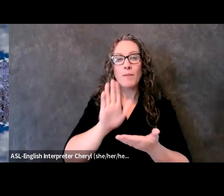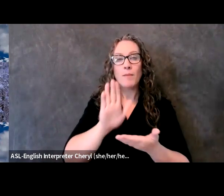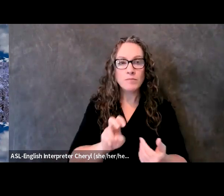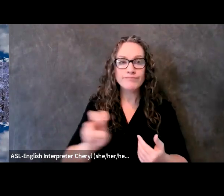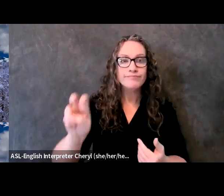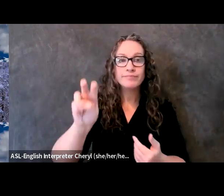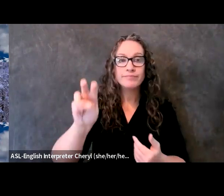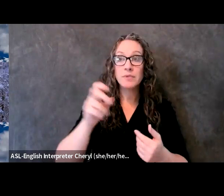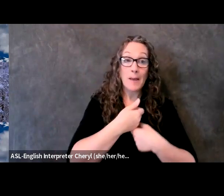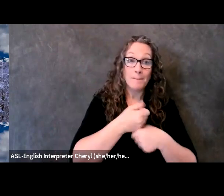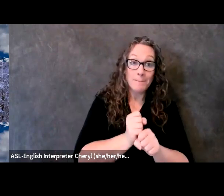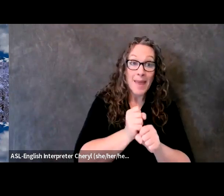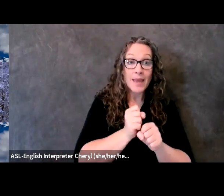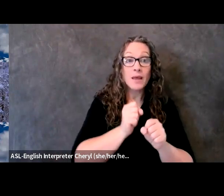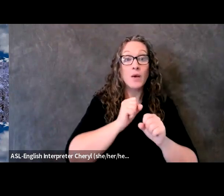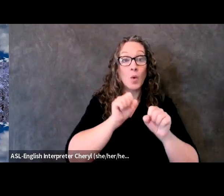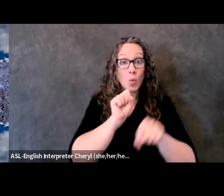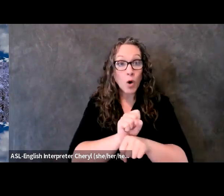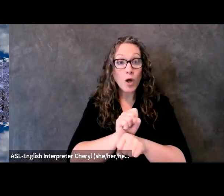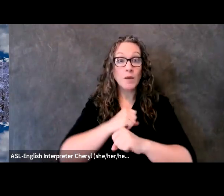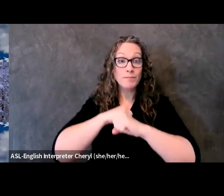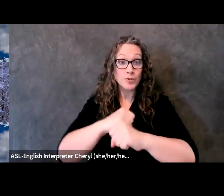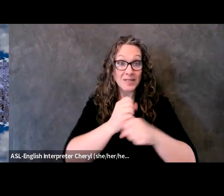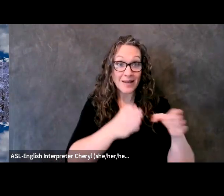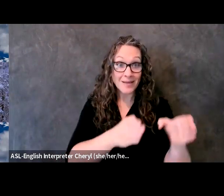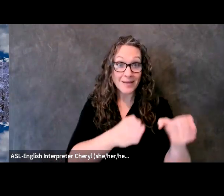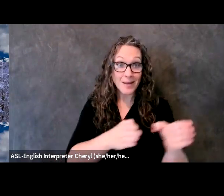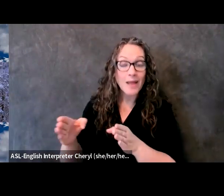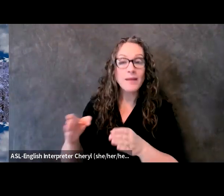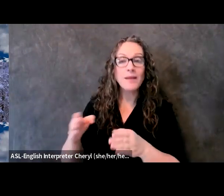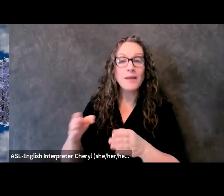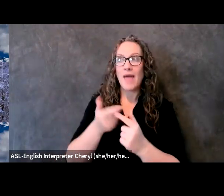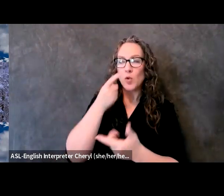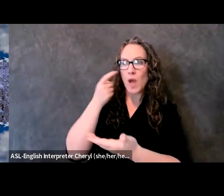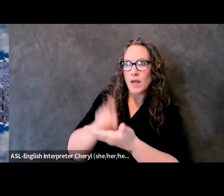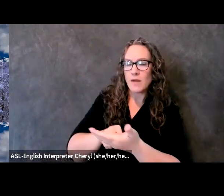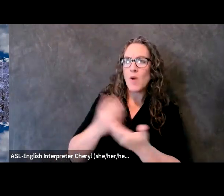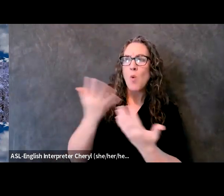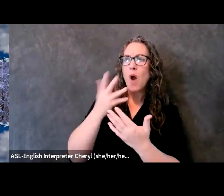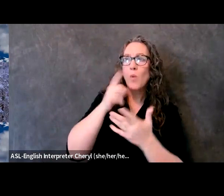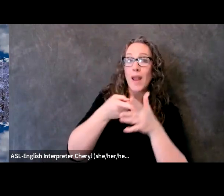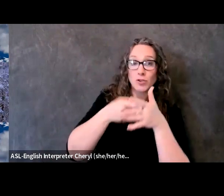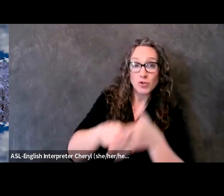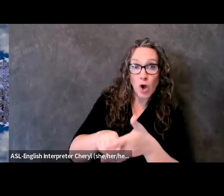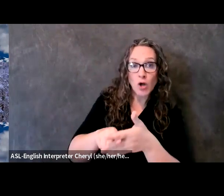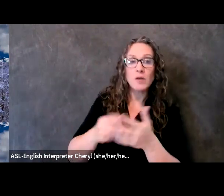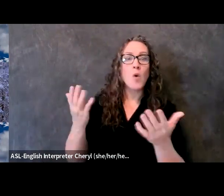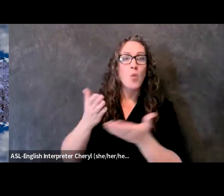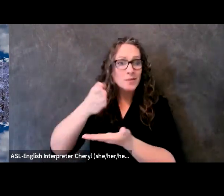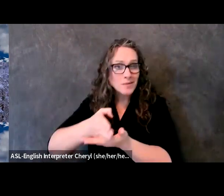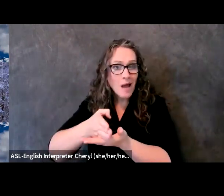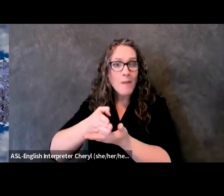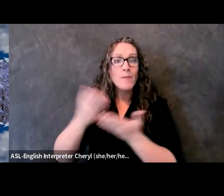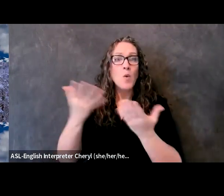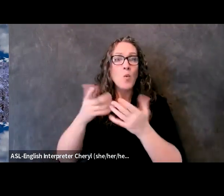making a plan, working a plan, and protecting the plan by going and identifying something you're going to start, stop, continue, or